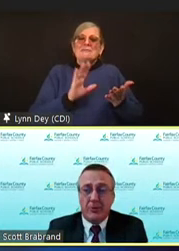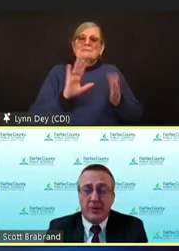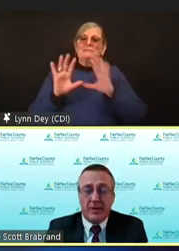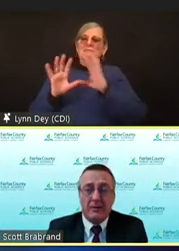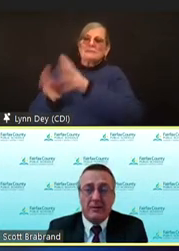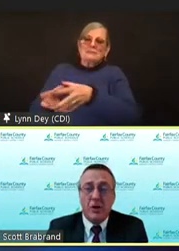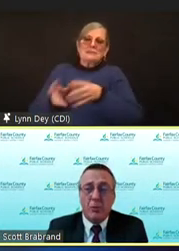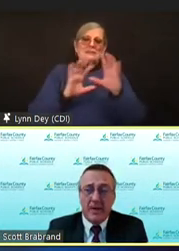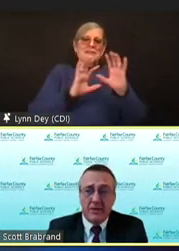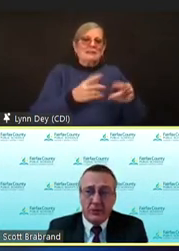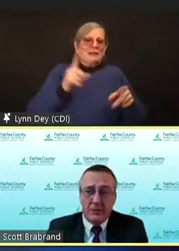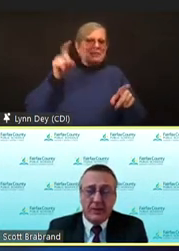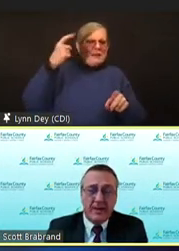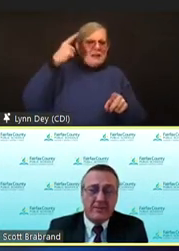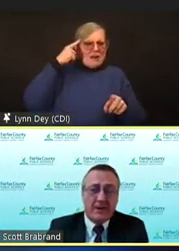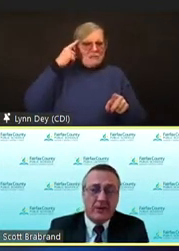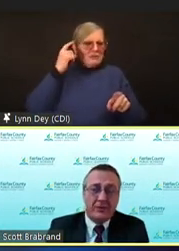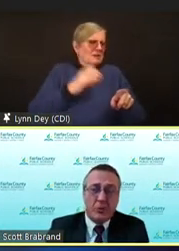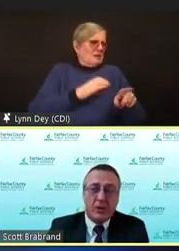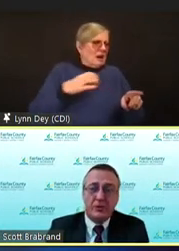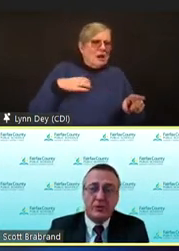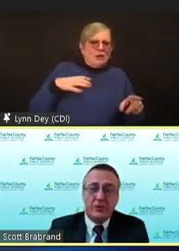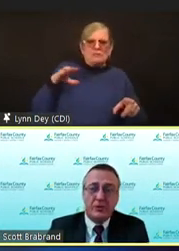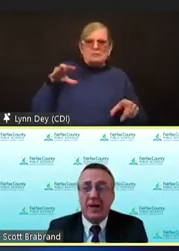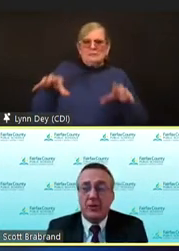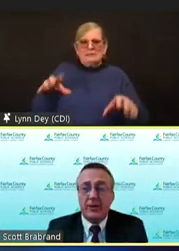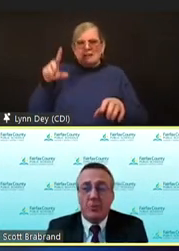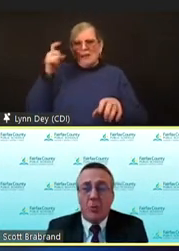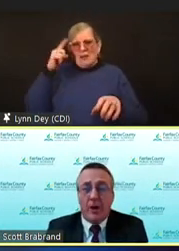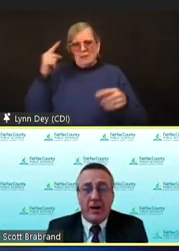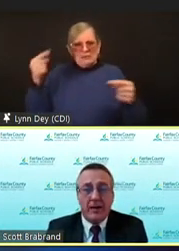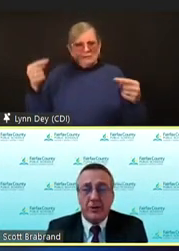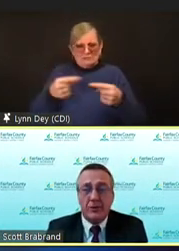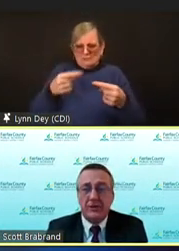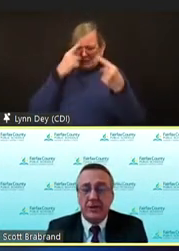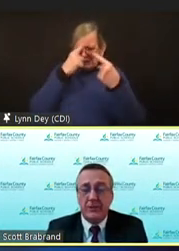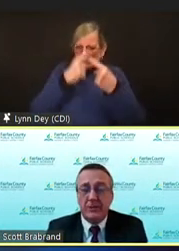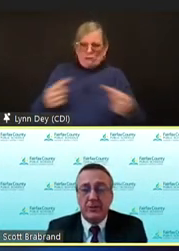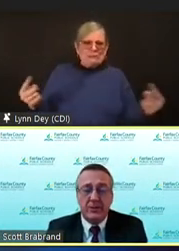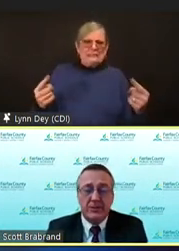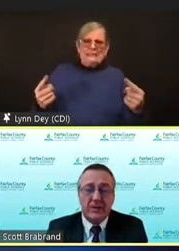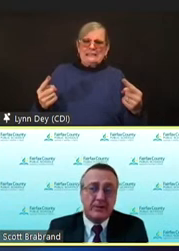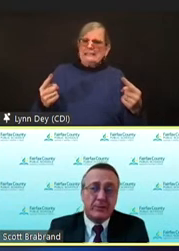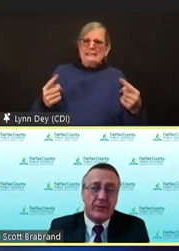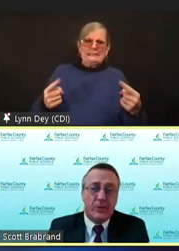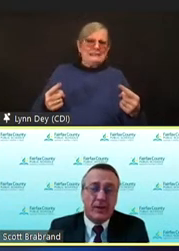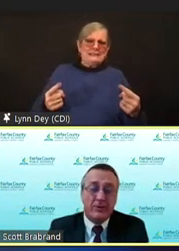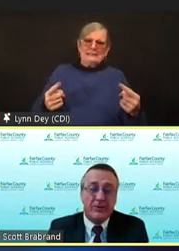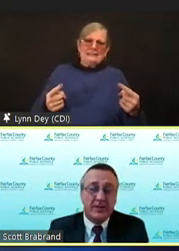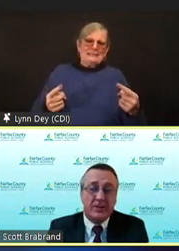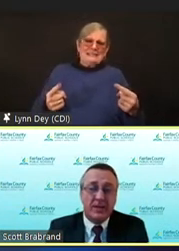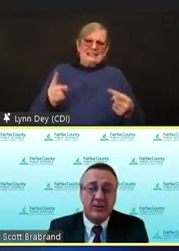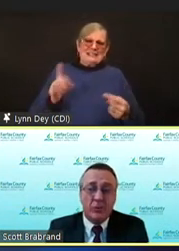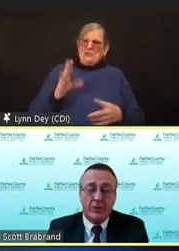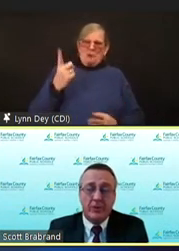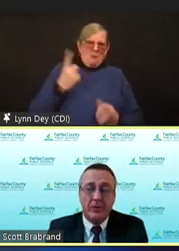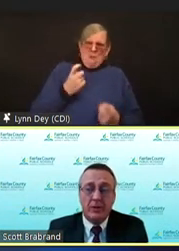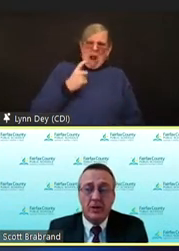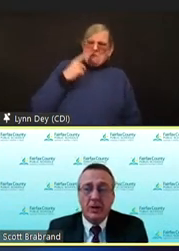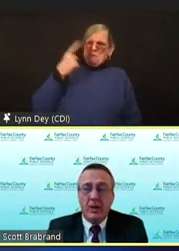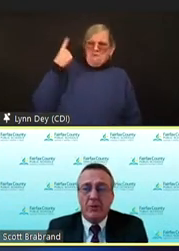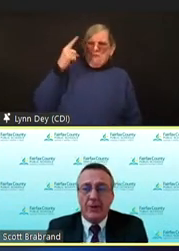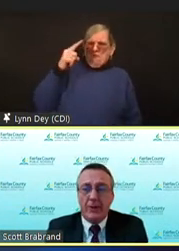the authority. And we do believe, I know some questions in the chat earlier, why are you continuing to do this, Dr. Brabrand? There's an executive